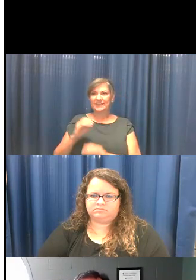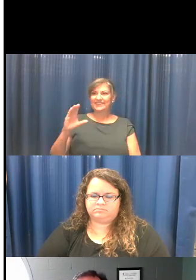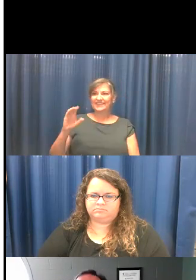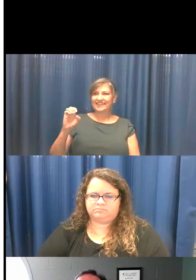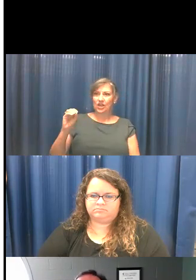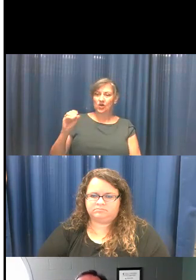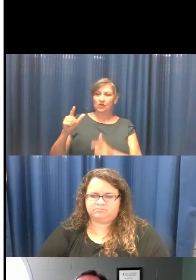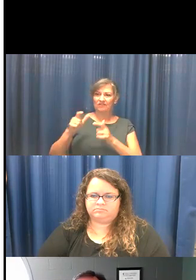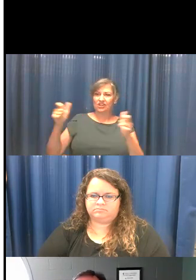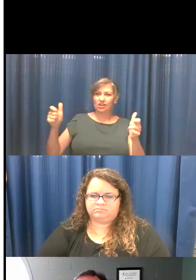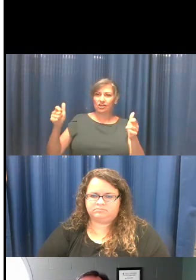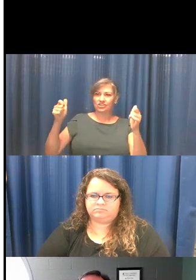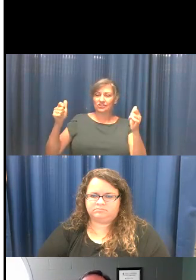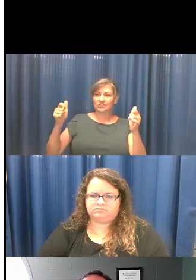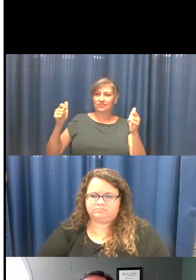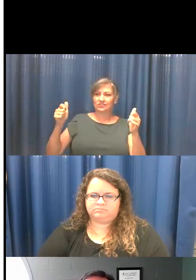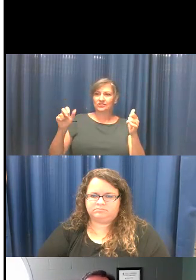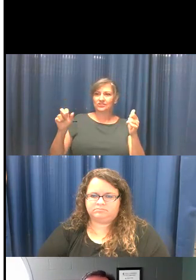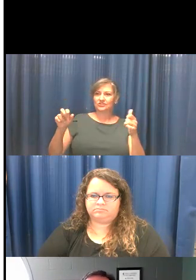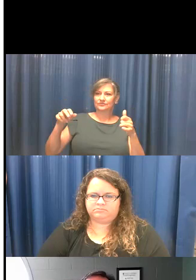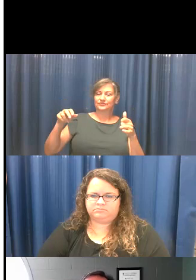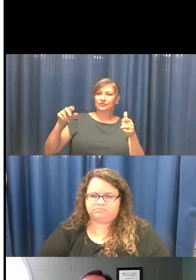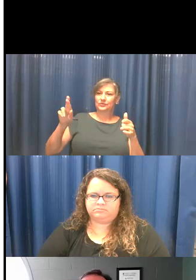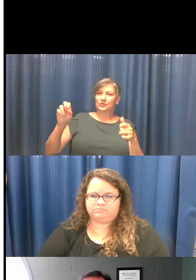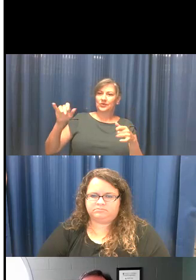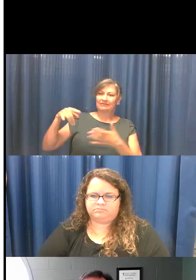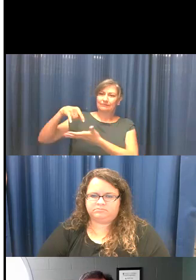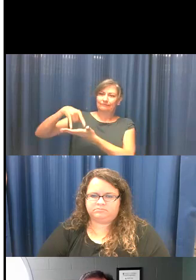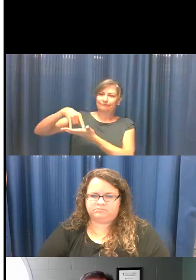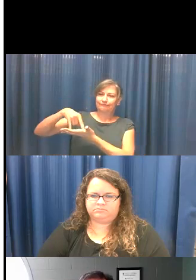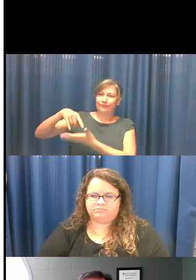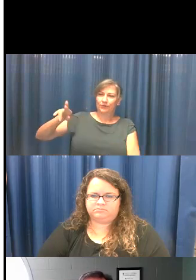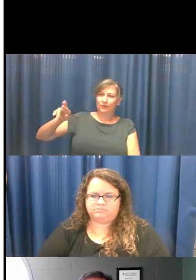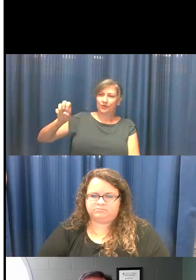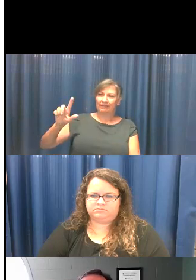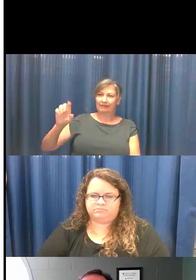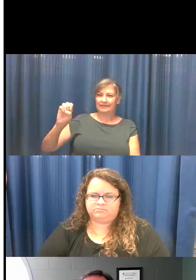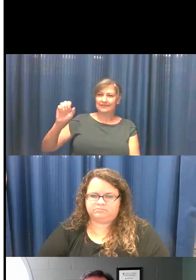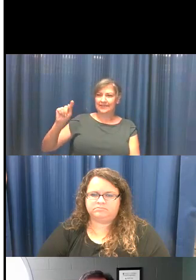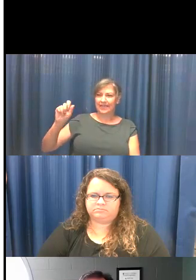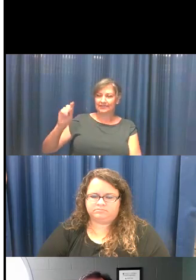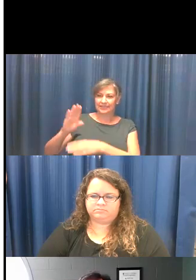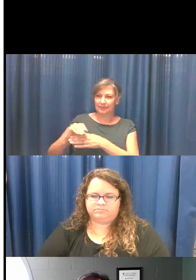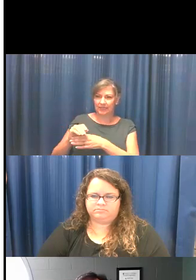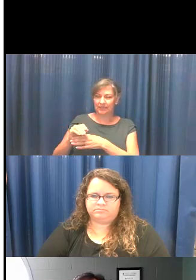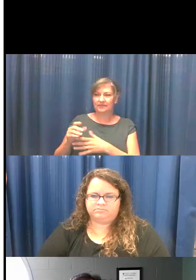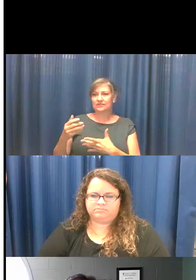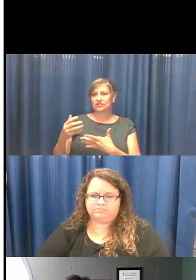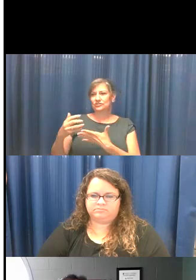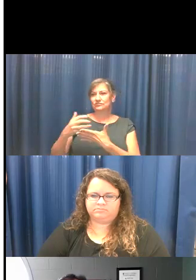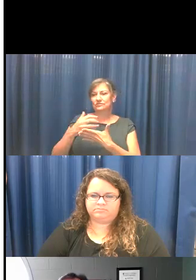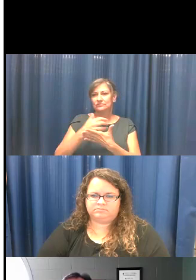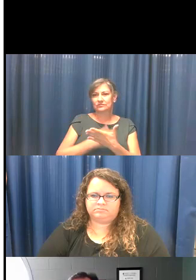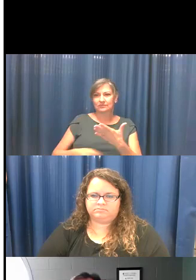of the largest real estate company in the country. She took RE/MAX public. She made a fortune